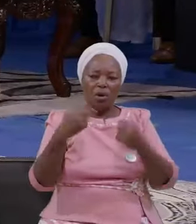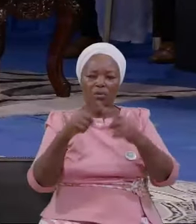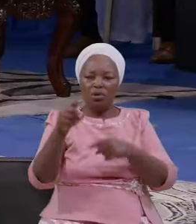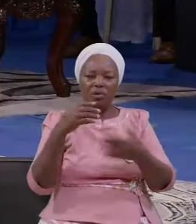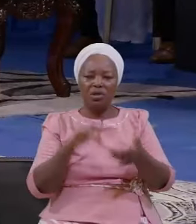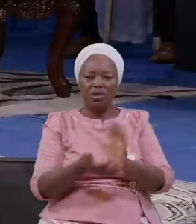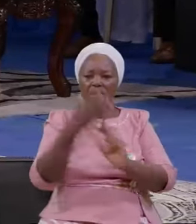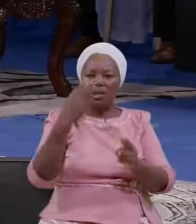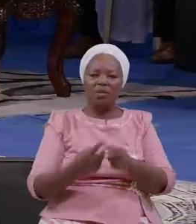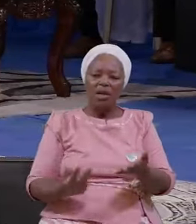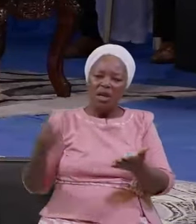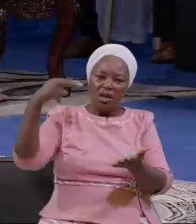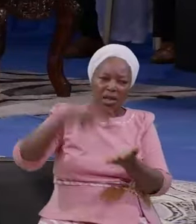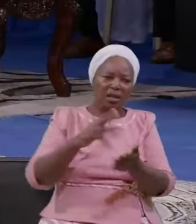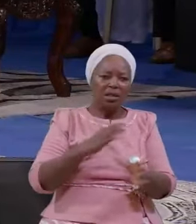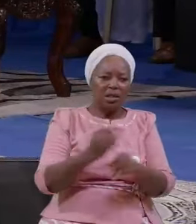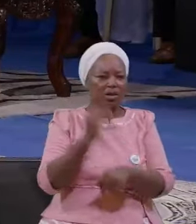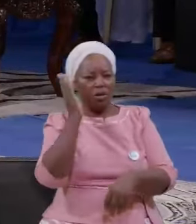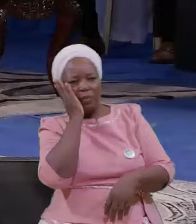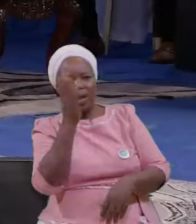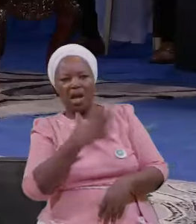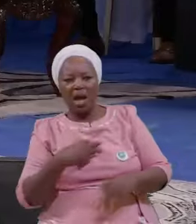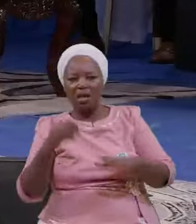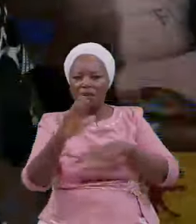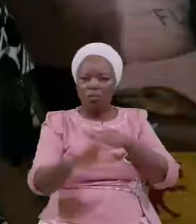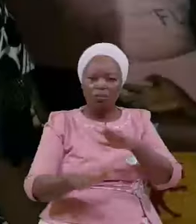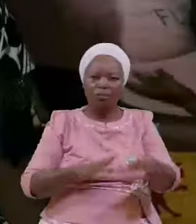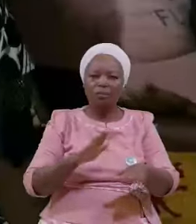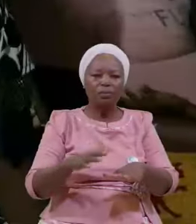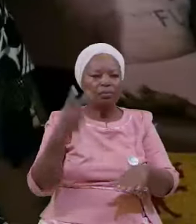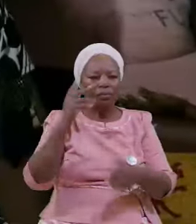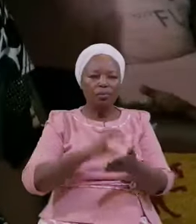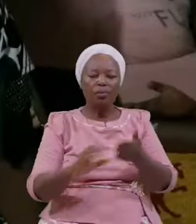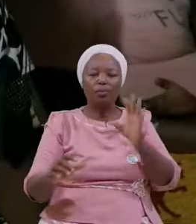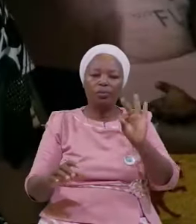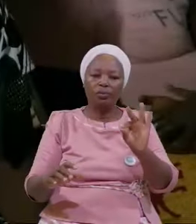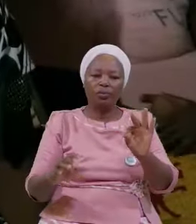take up thy bed, and walk. Look at verse 9.